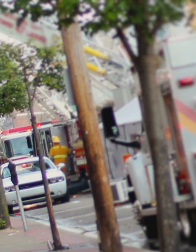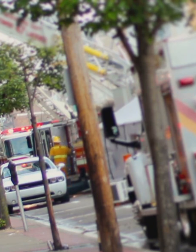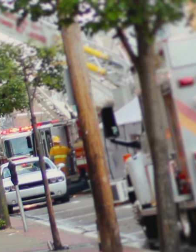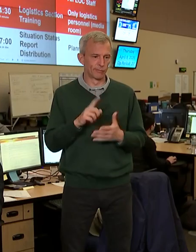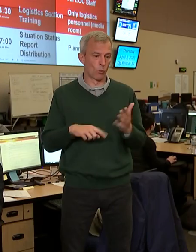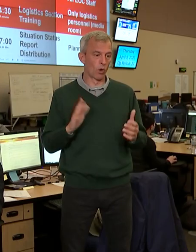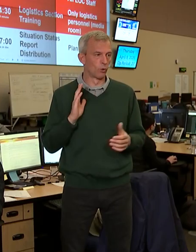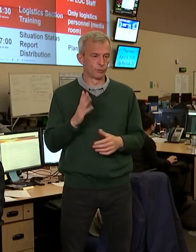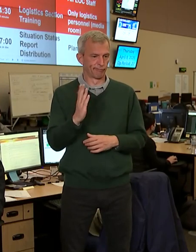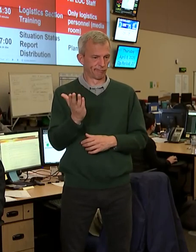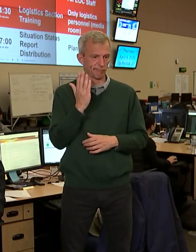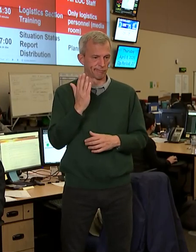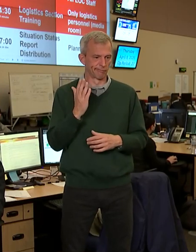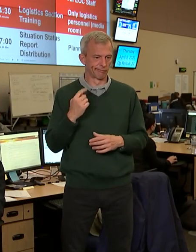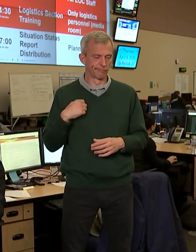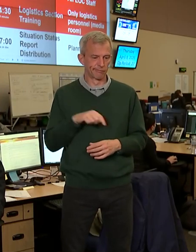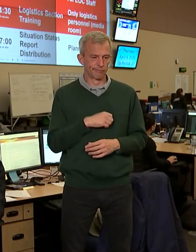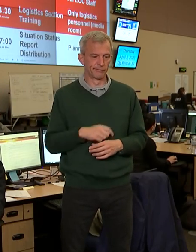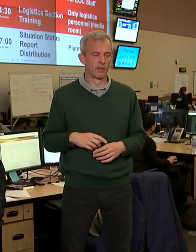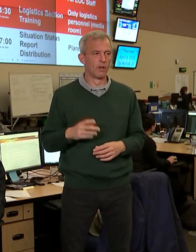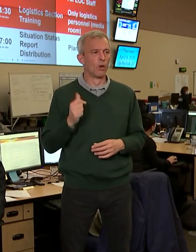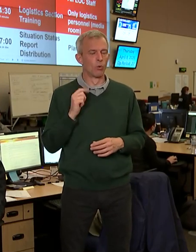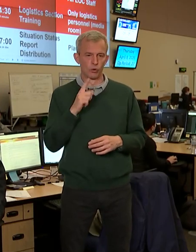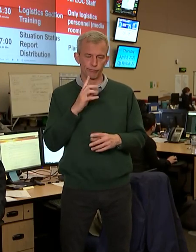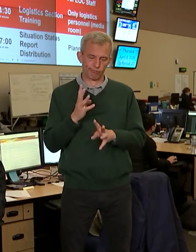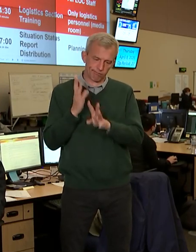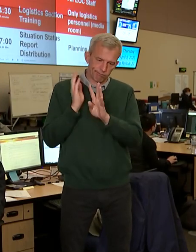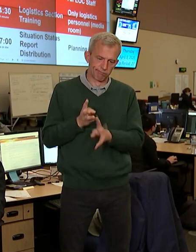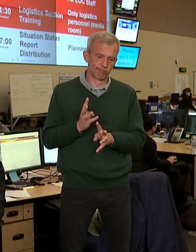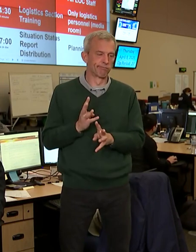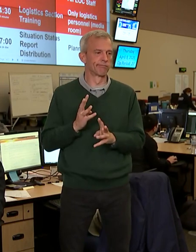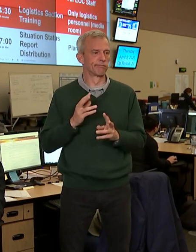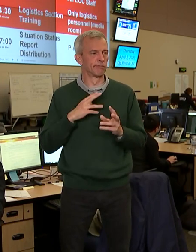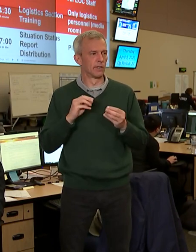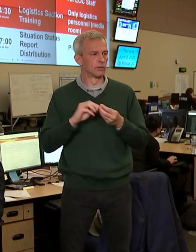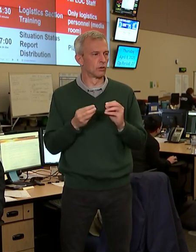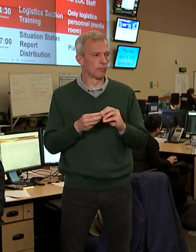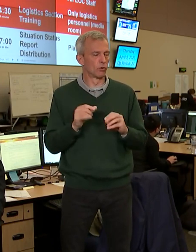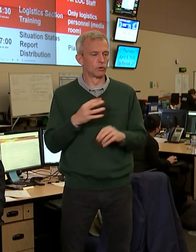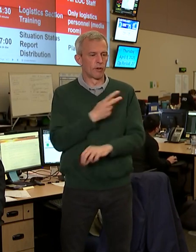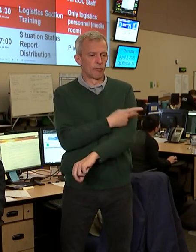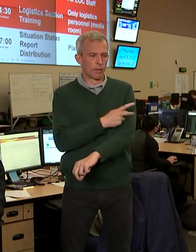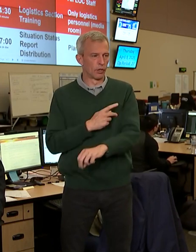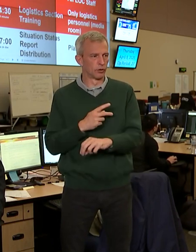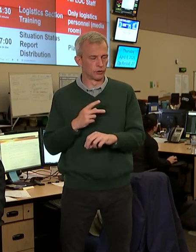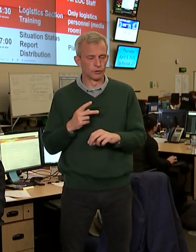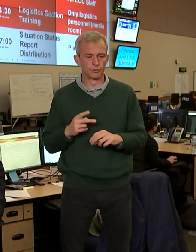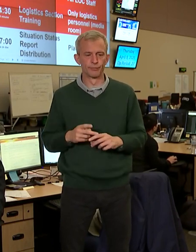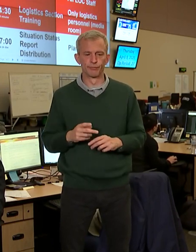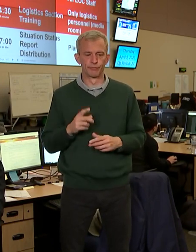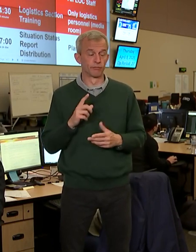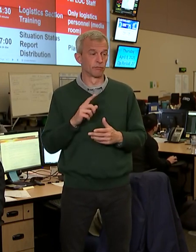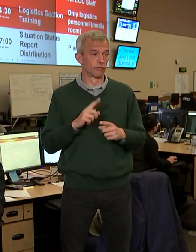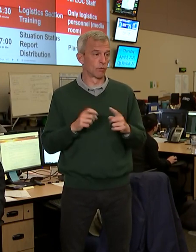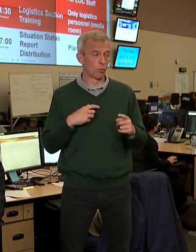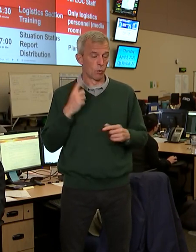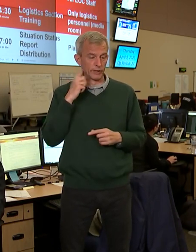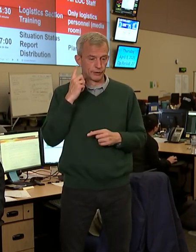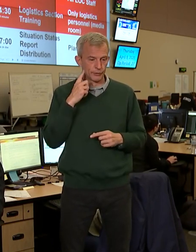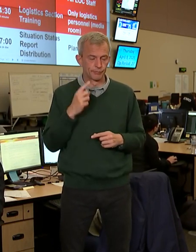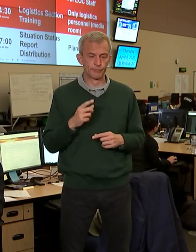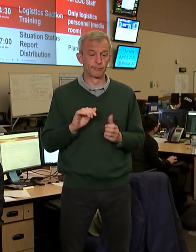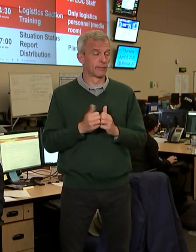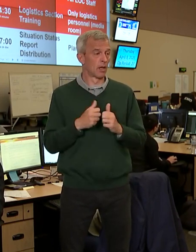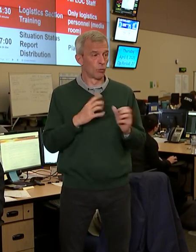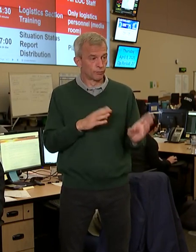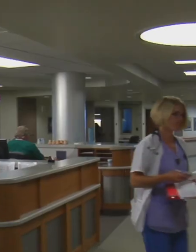come, which is a surge in the numbers. That's what we keep hearing. And the way we're preparing for that